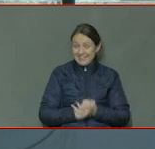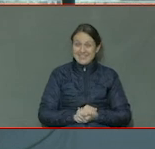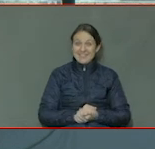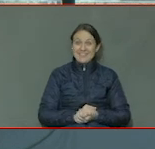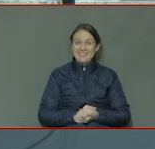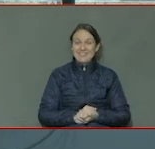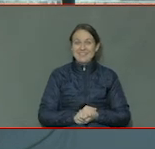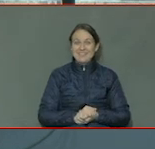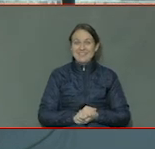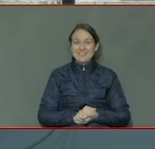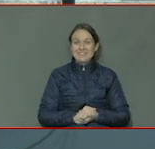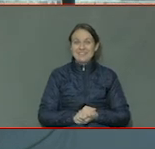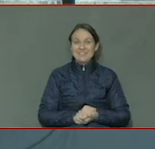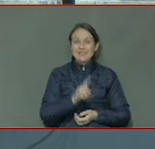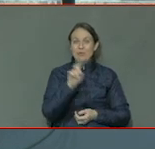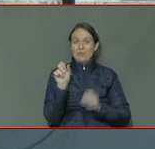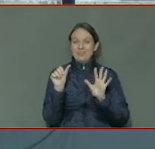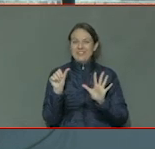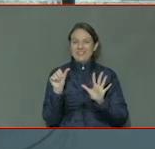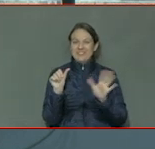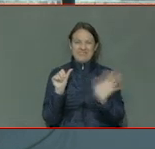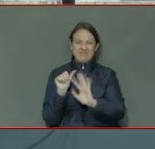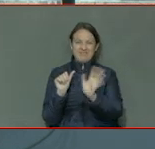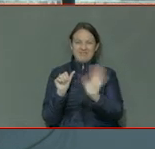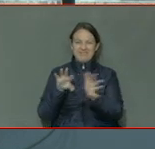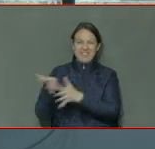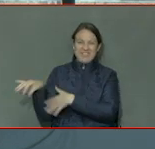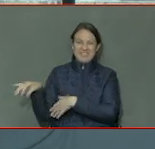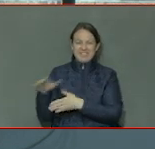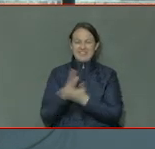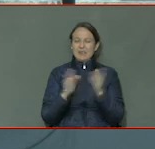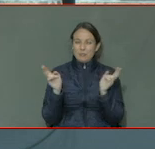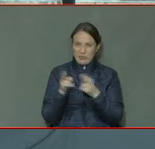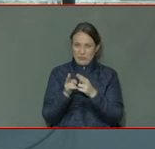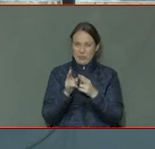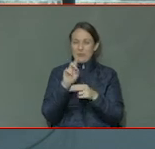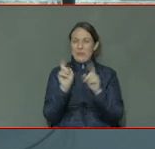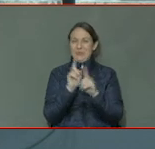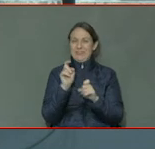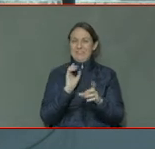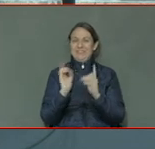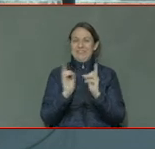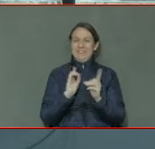So I'm not going to do question 6, I want to do some of the multiple choice.